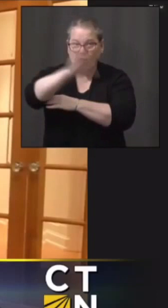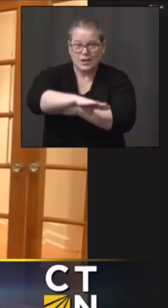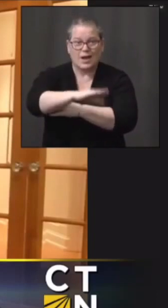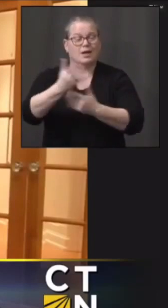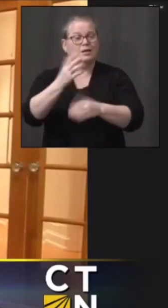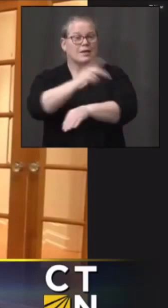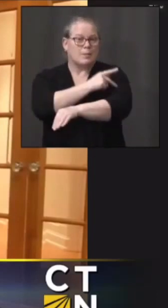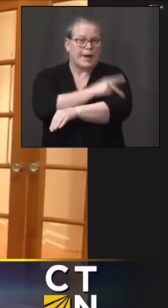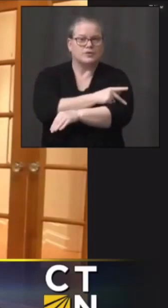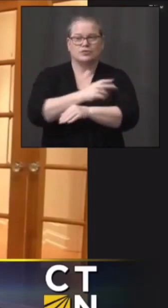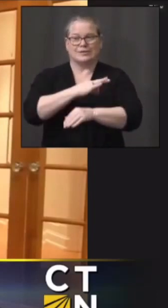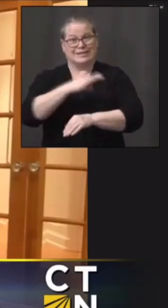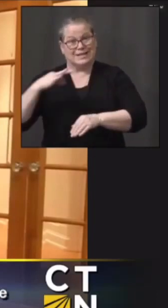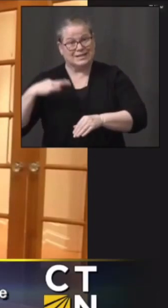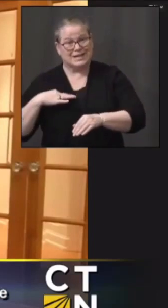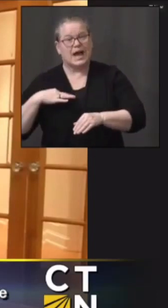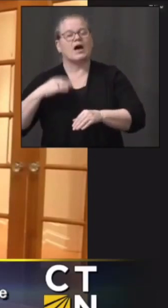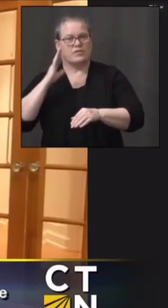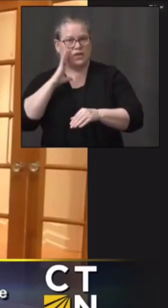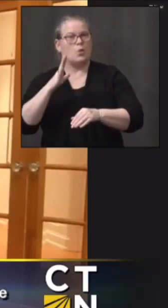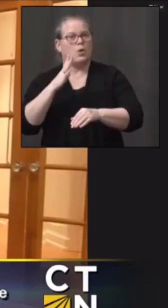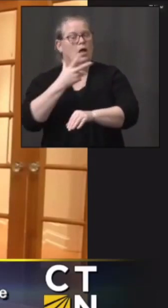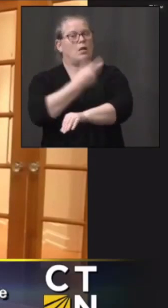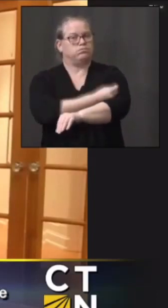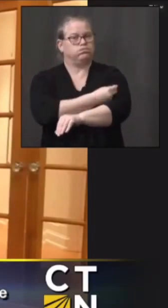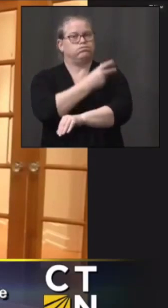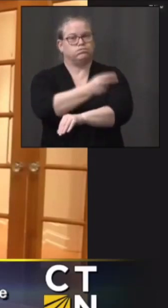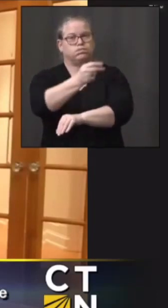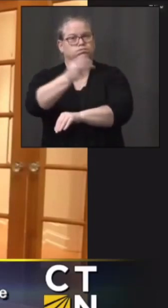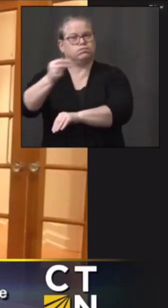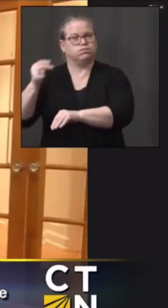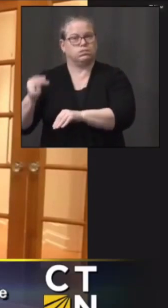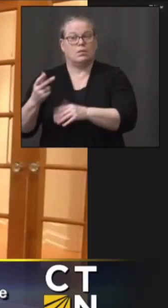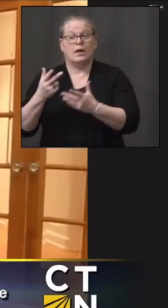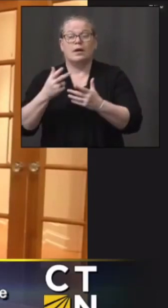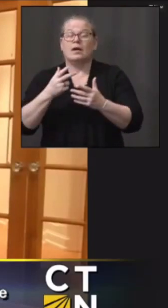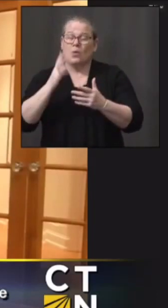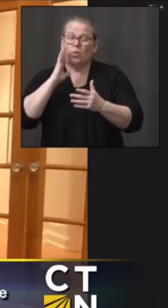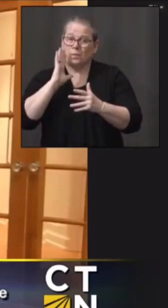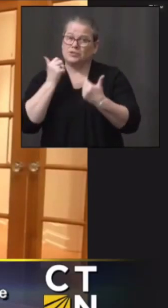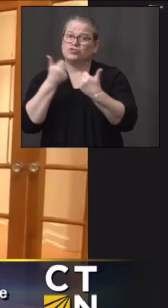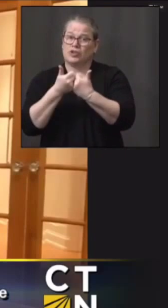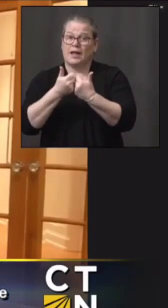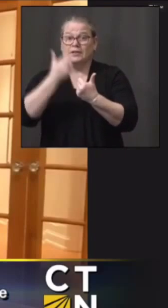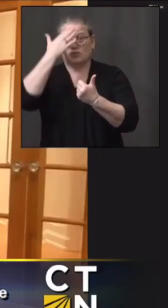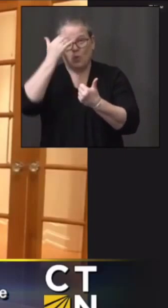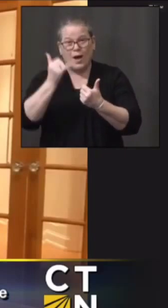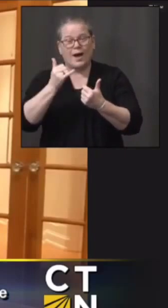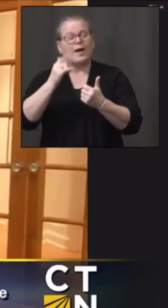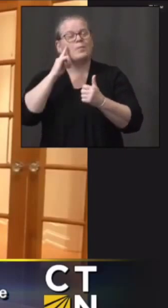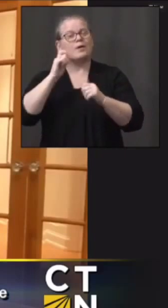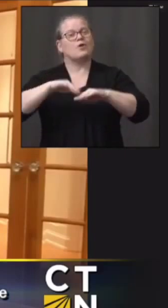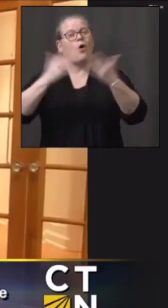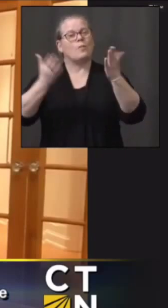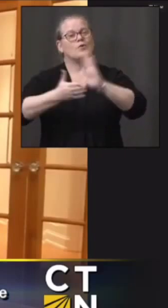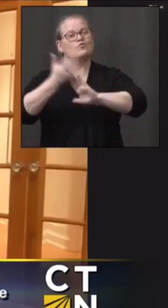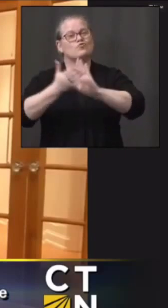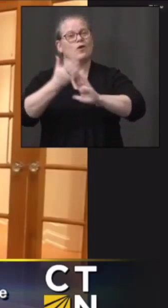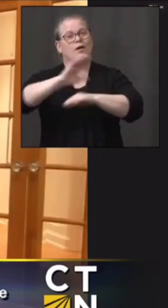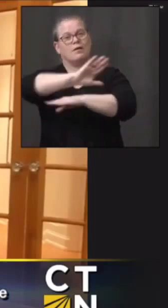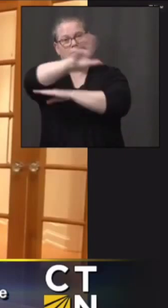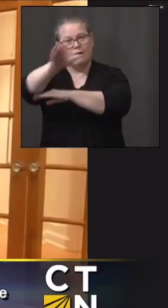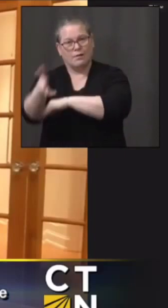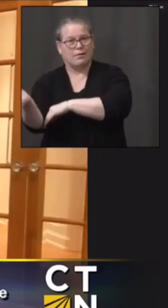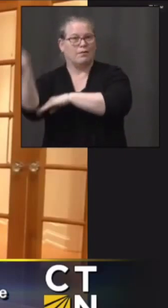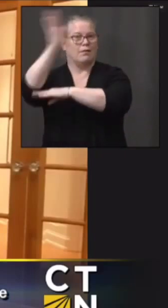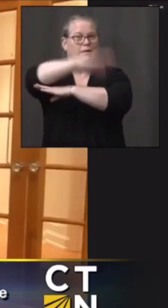create some challenges for the homes because, as they operate 3 shifts, they may need to call in people who are off shift on that particular day to